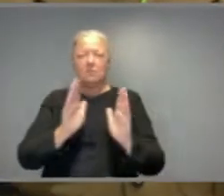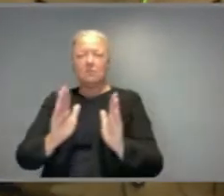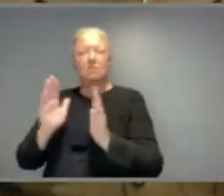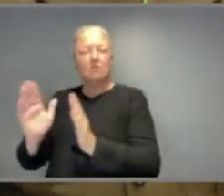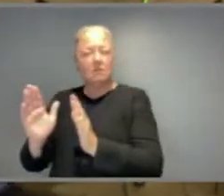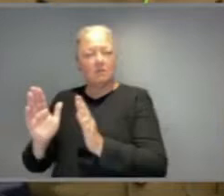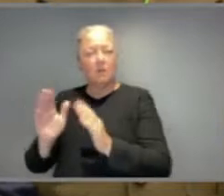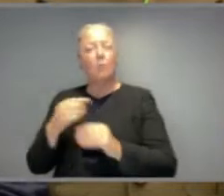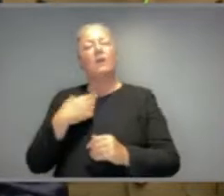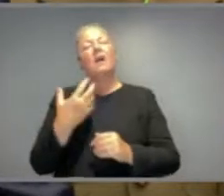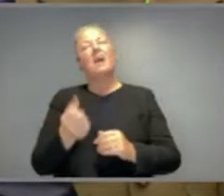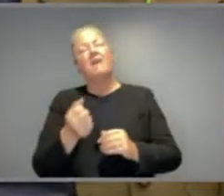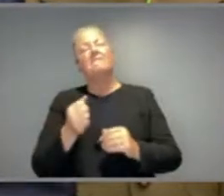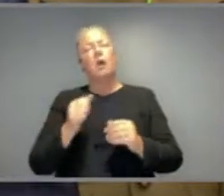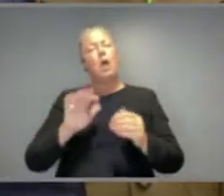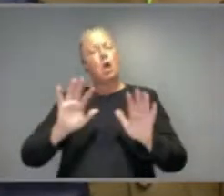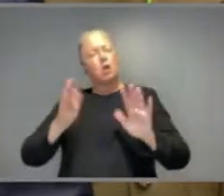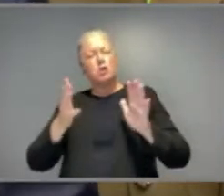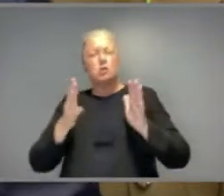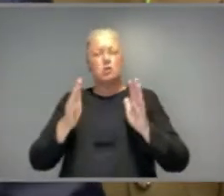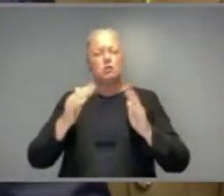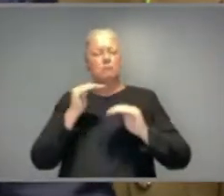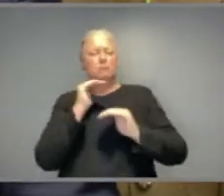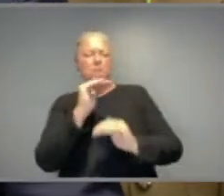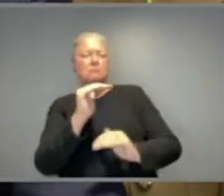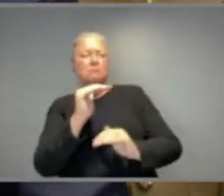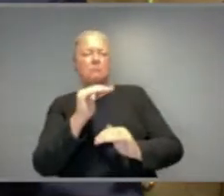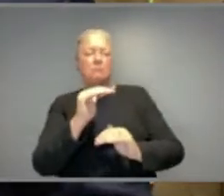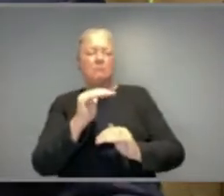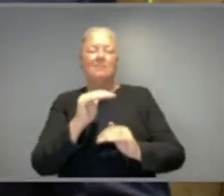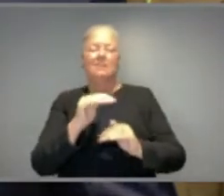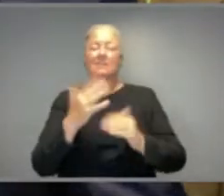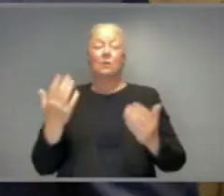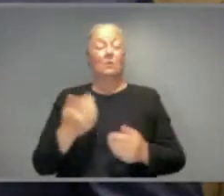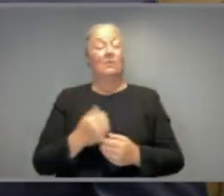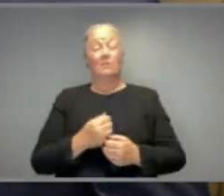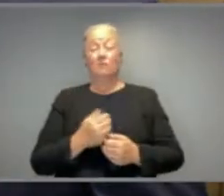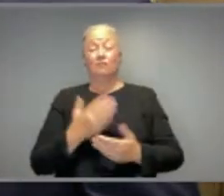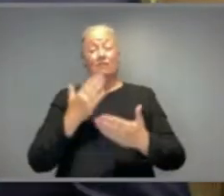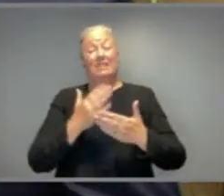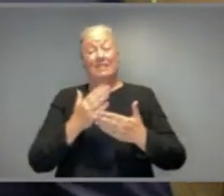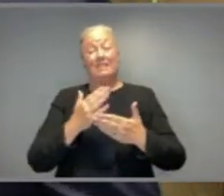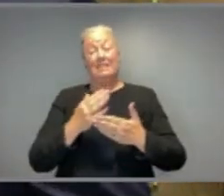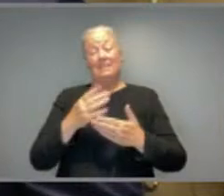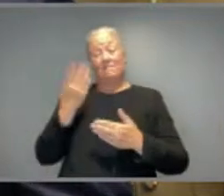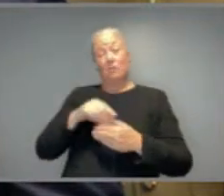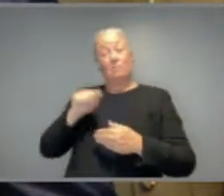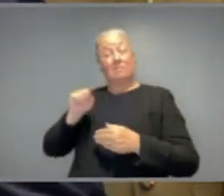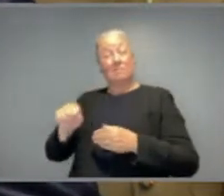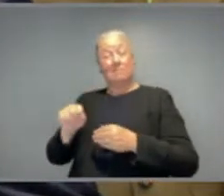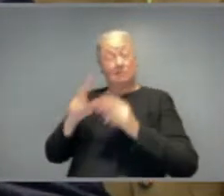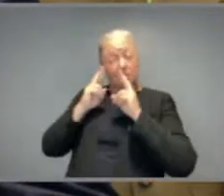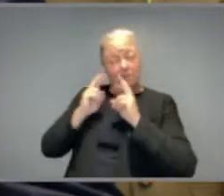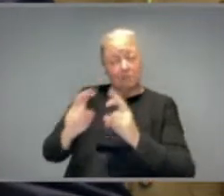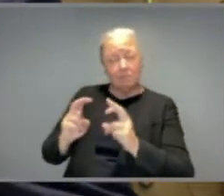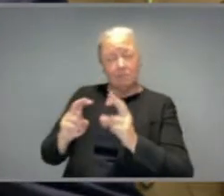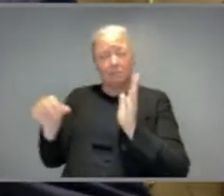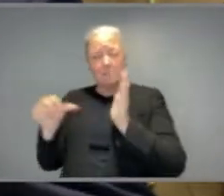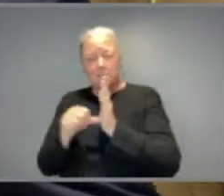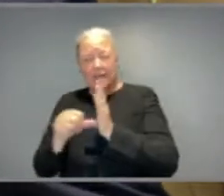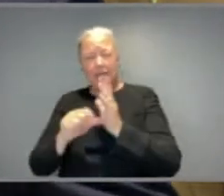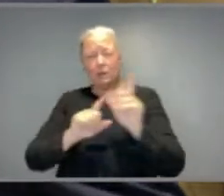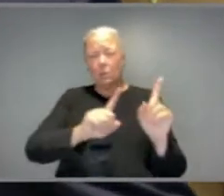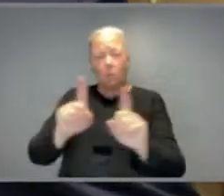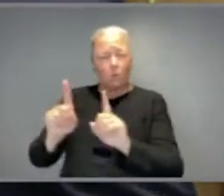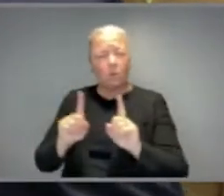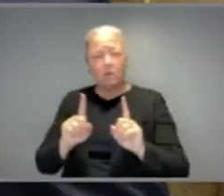restrictions. So there's one very clear message out of the economic modelling, which very much complements the